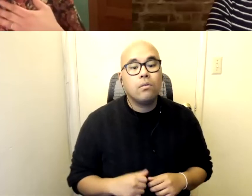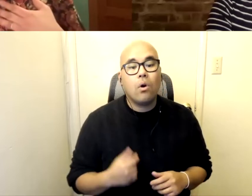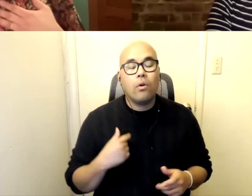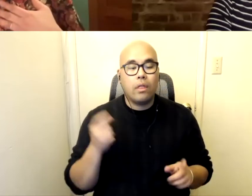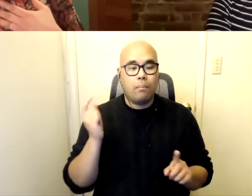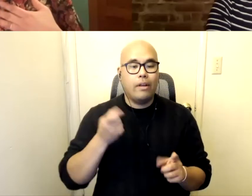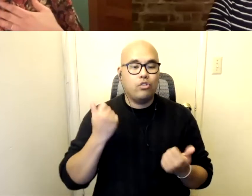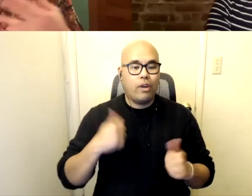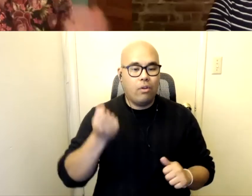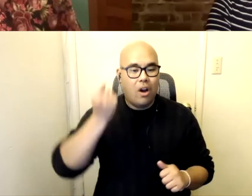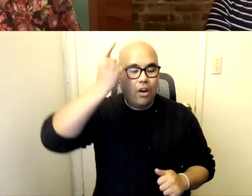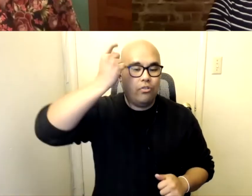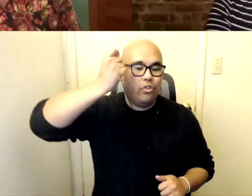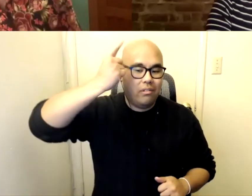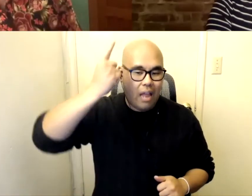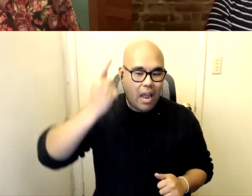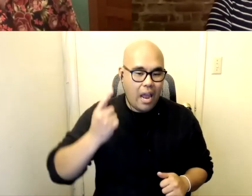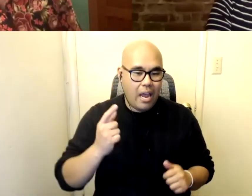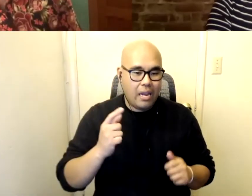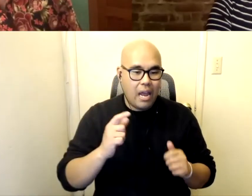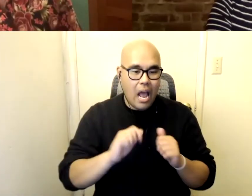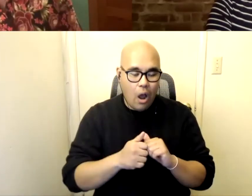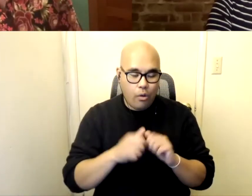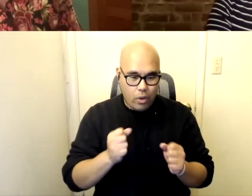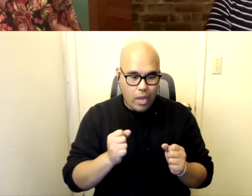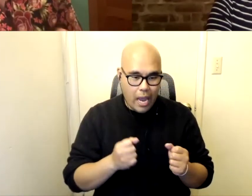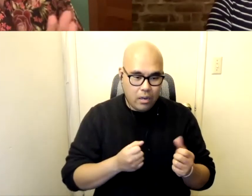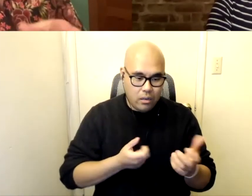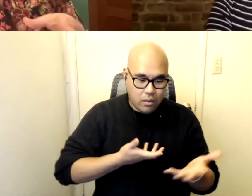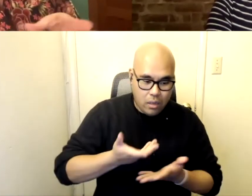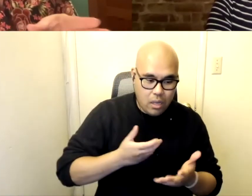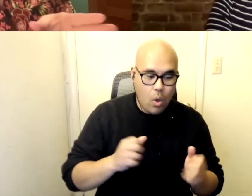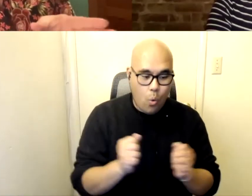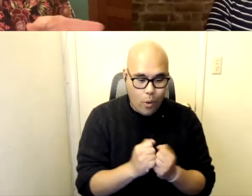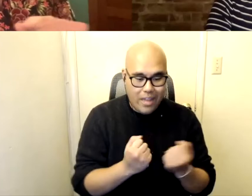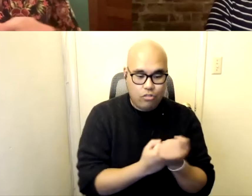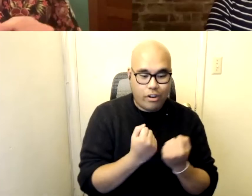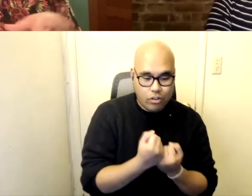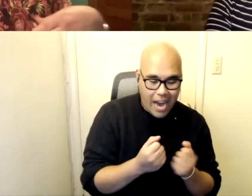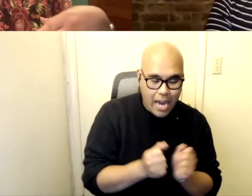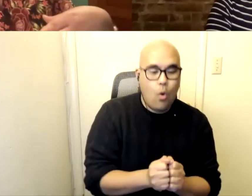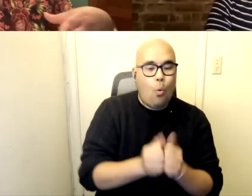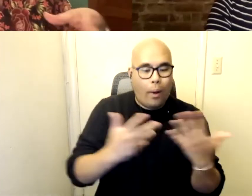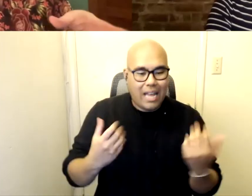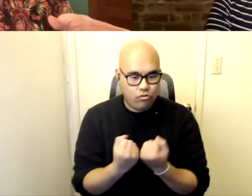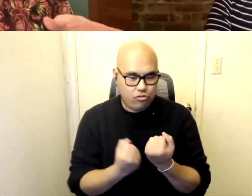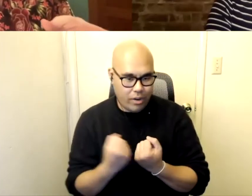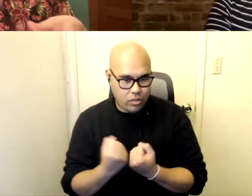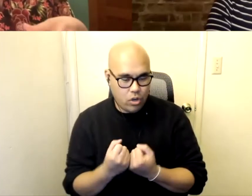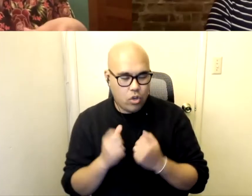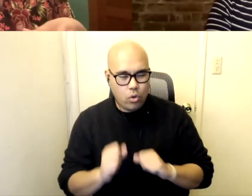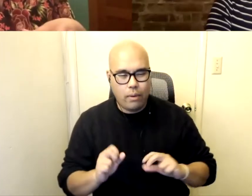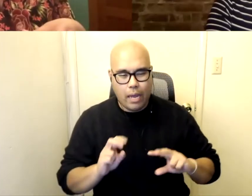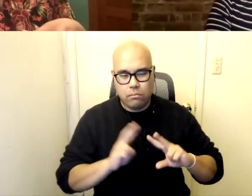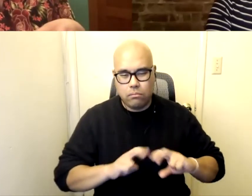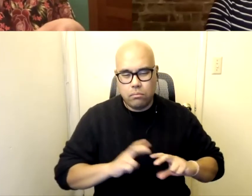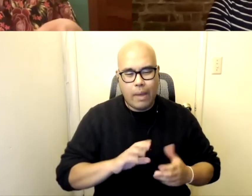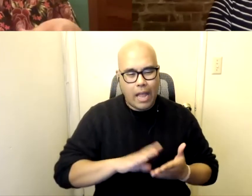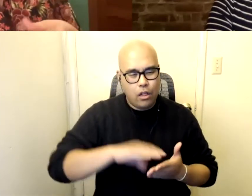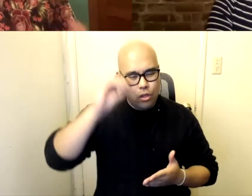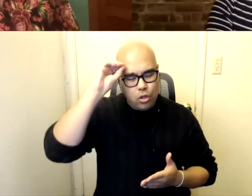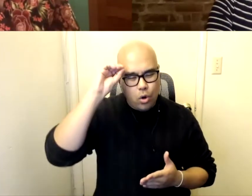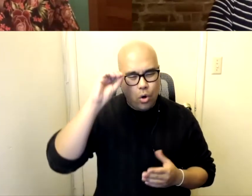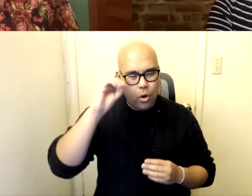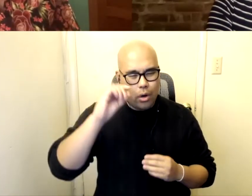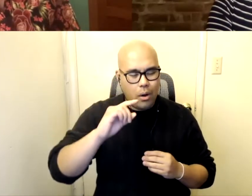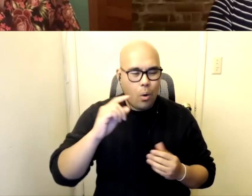is or how you work with structure and lack of structure. Like how you sort of learn things about what circumstances